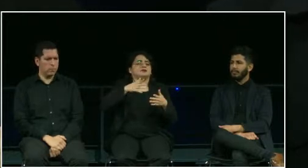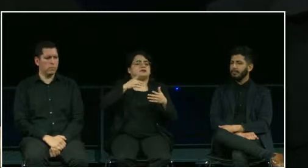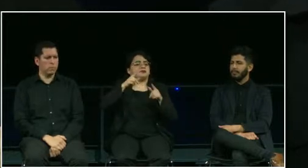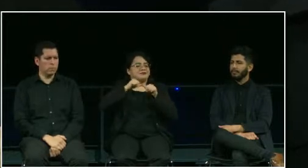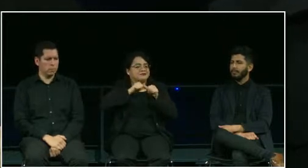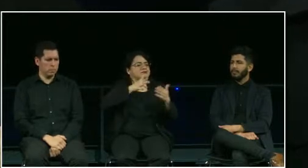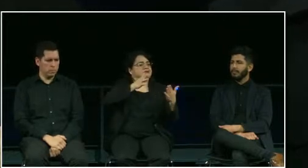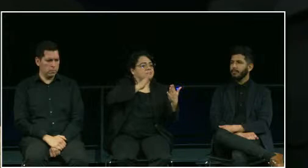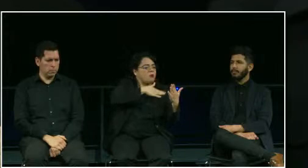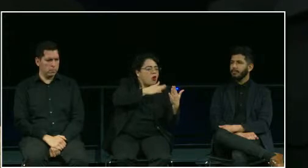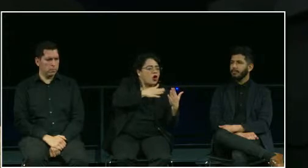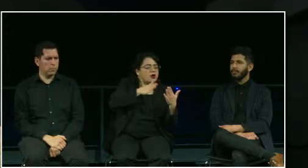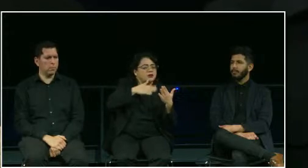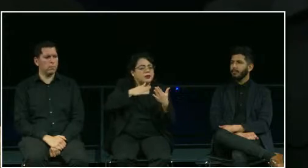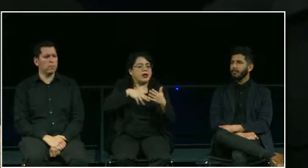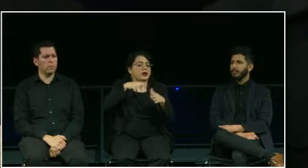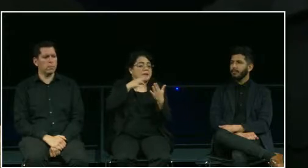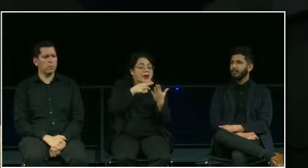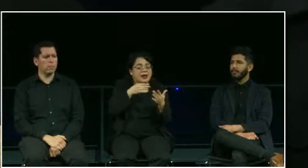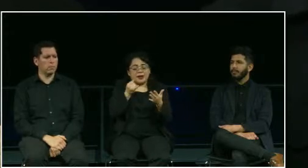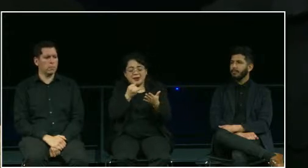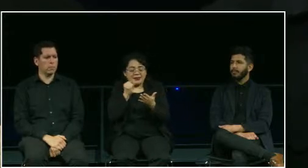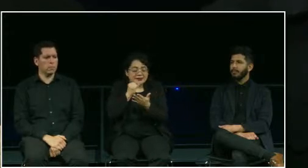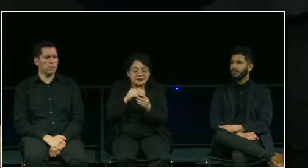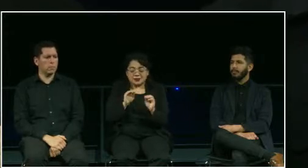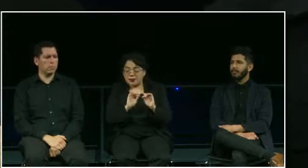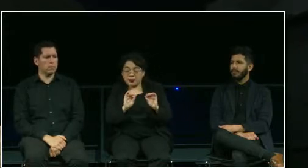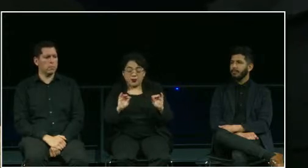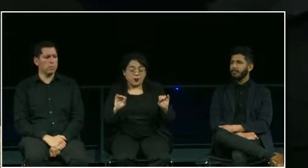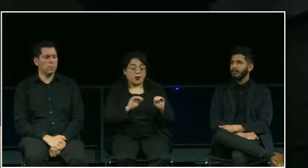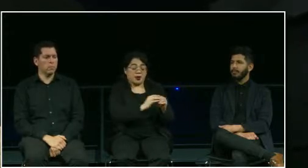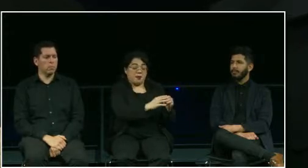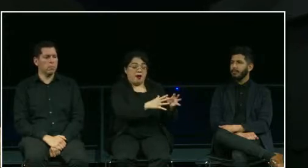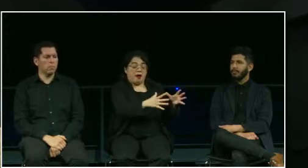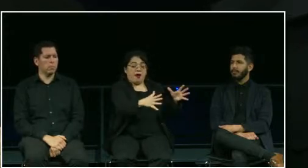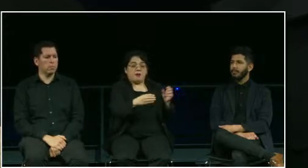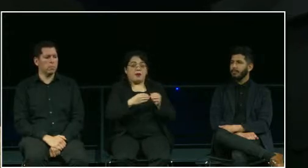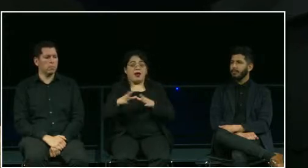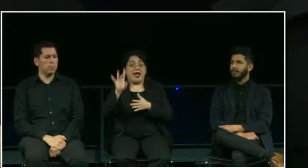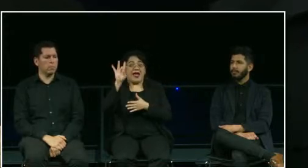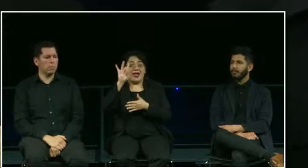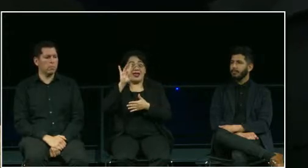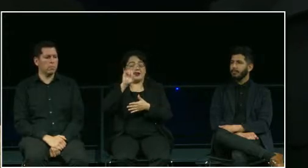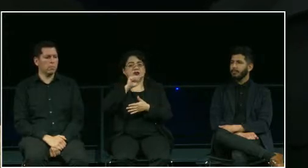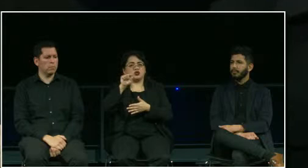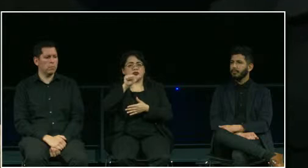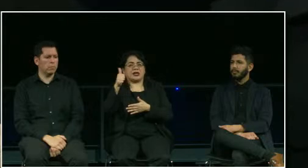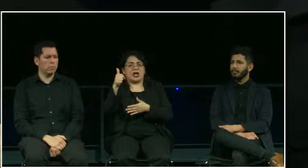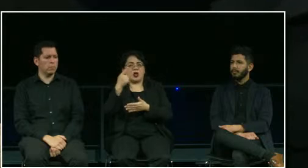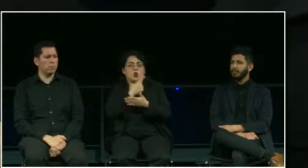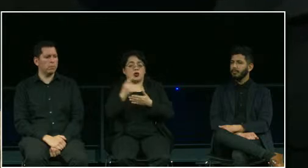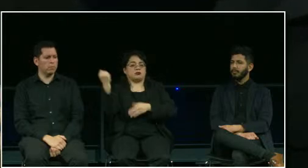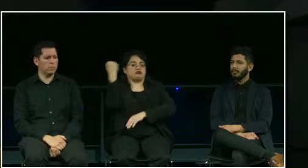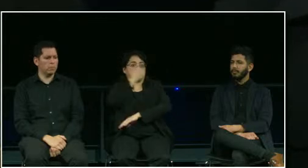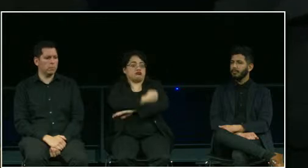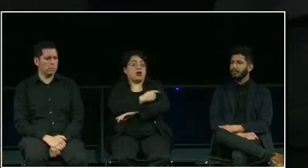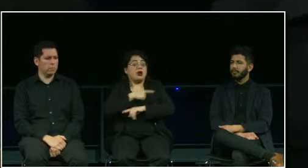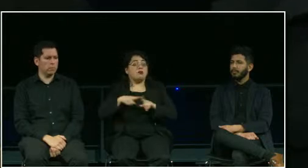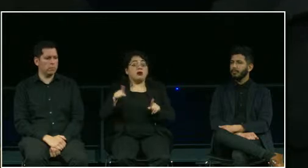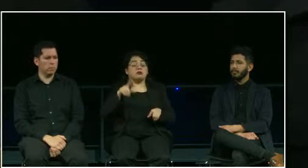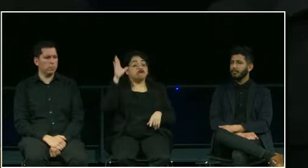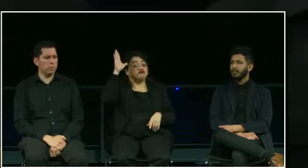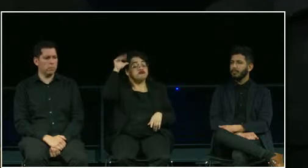and other elements. And the shutdown was for us maybe about 8 to 10 weeks, but just the fortitude, the